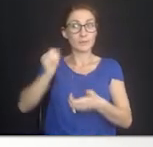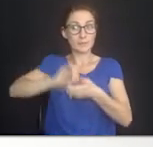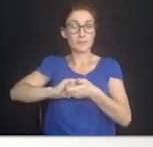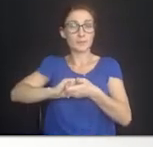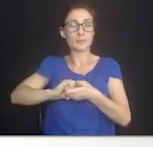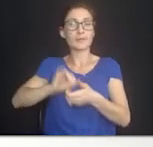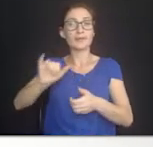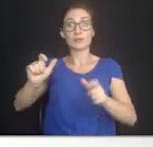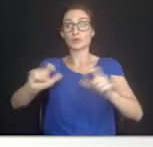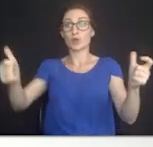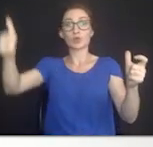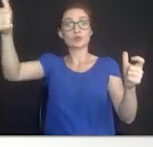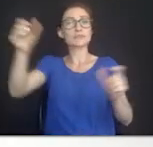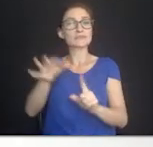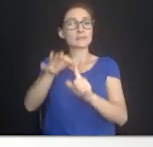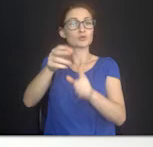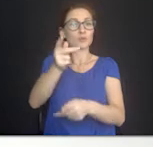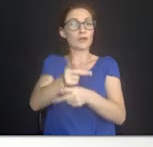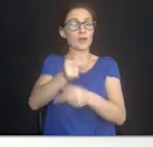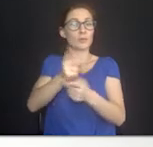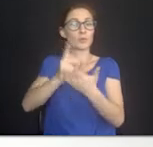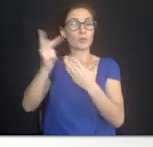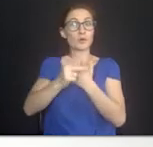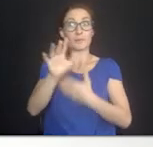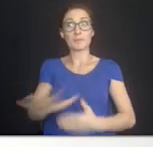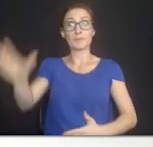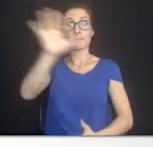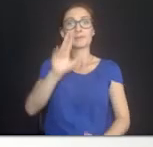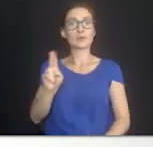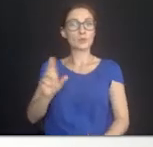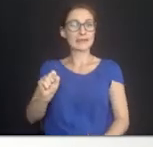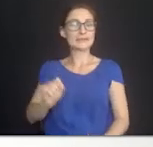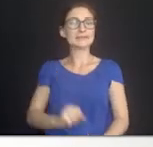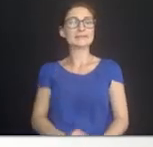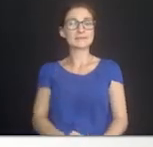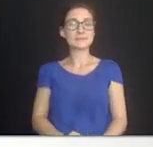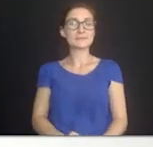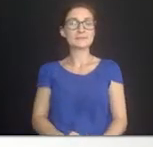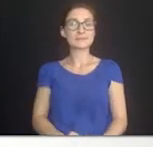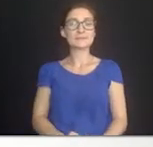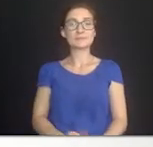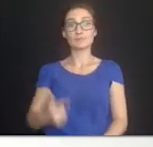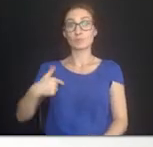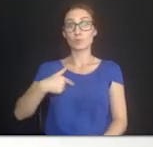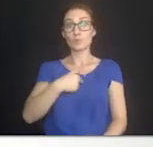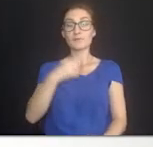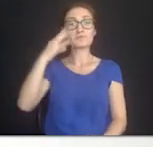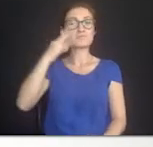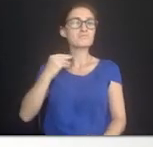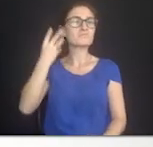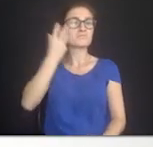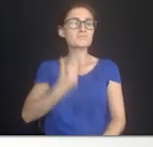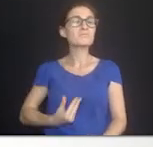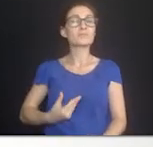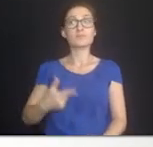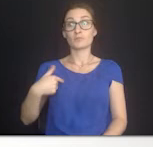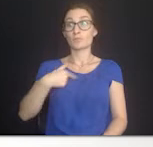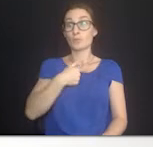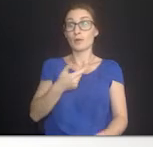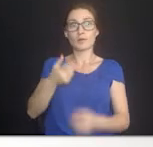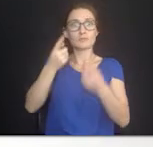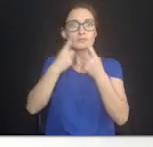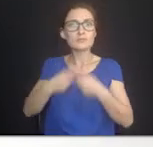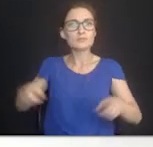largest special care program in the country. So we spend a lot of time in the space, and we've had a lot of success helping families